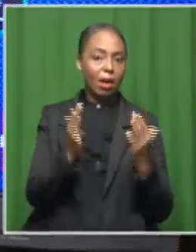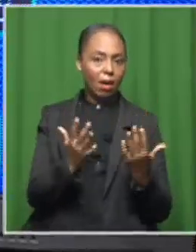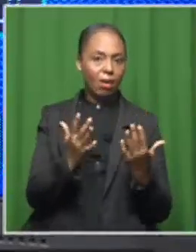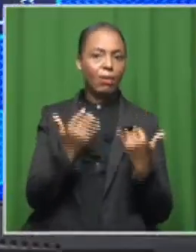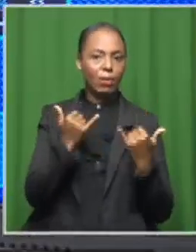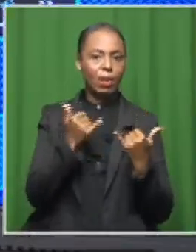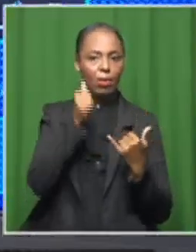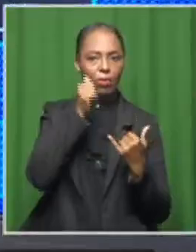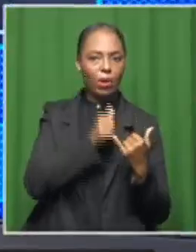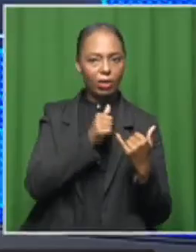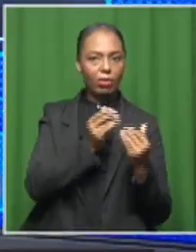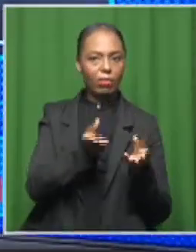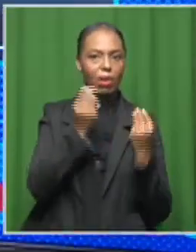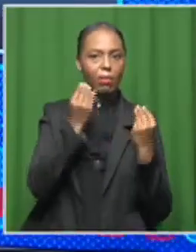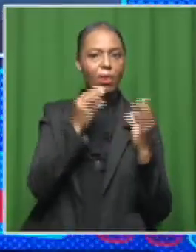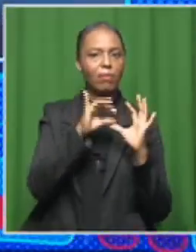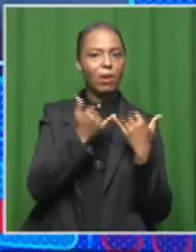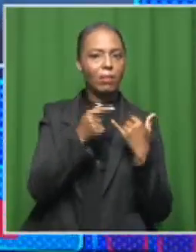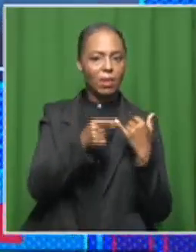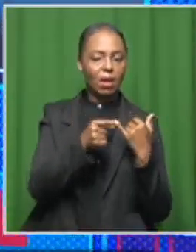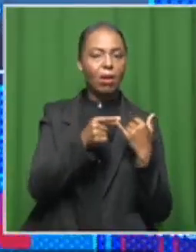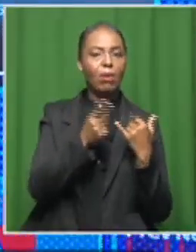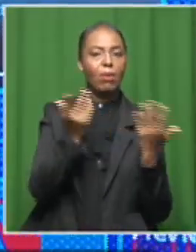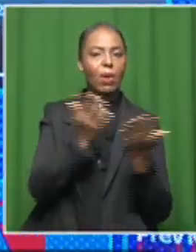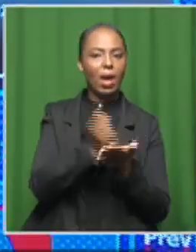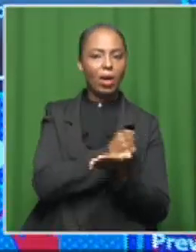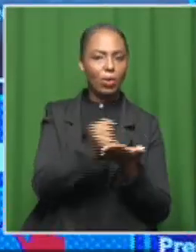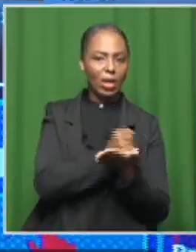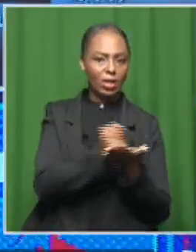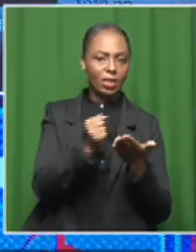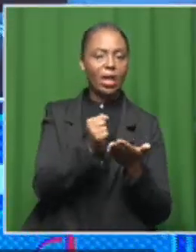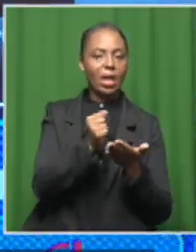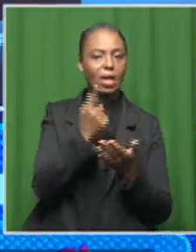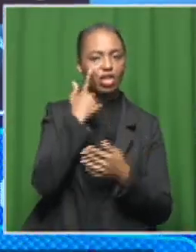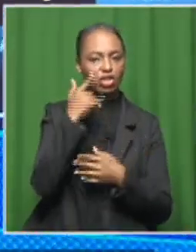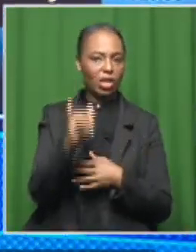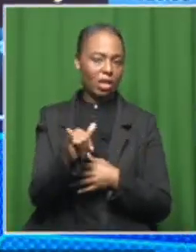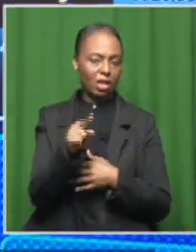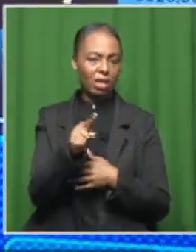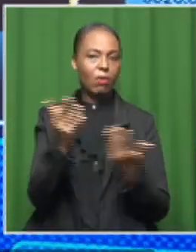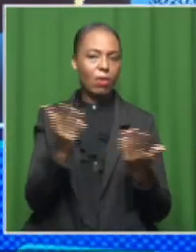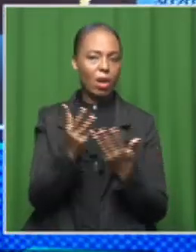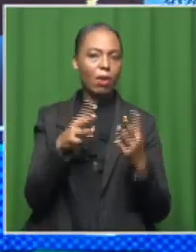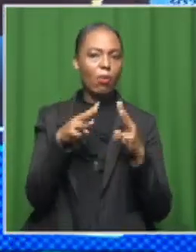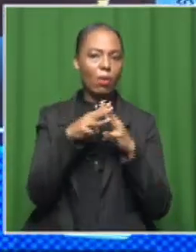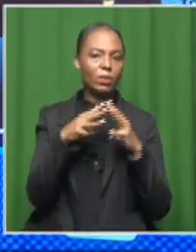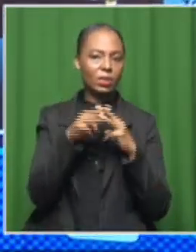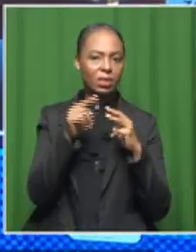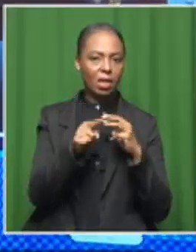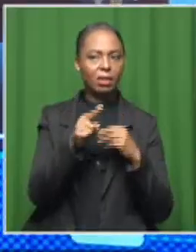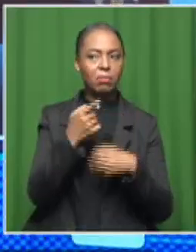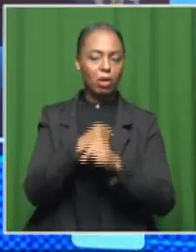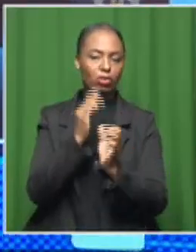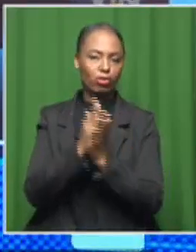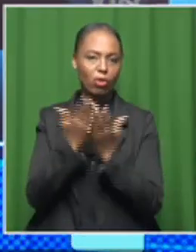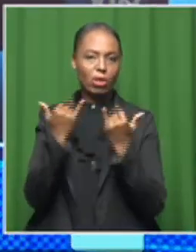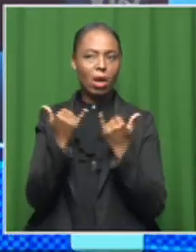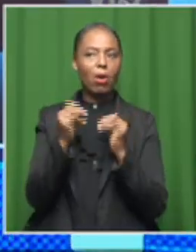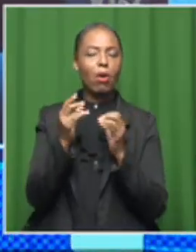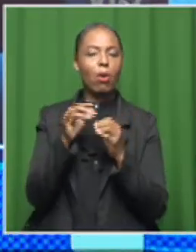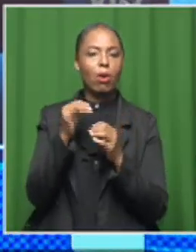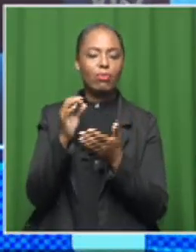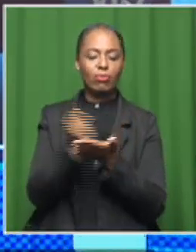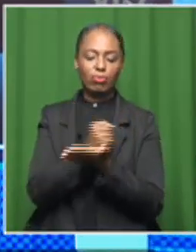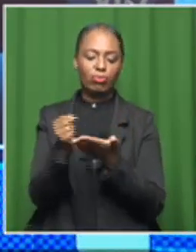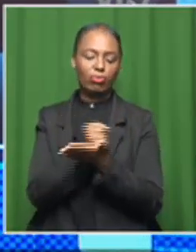where they are really regulated. You can always check that on the website, FSC website as well, to make sure that you're trading with the right broker. And when it comes